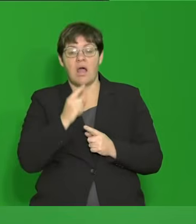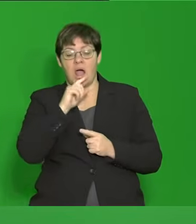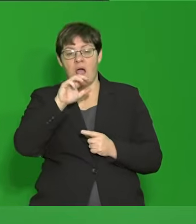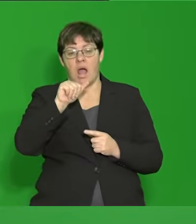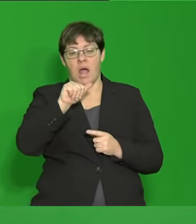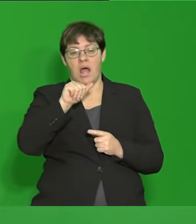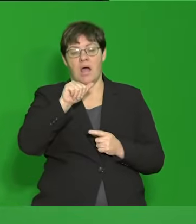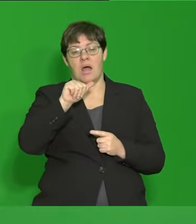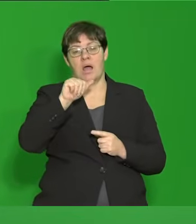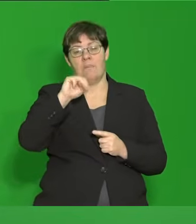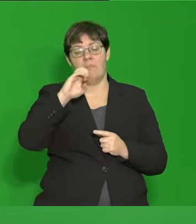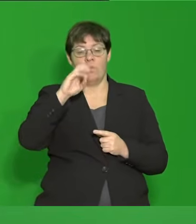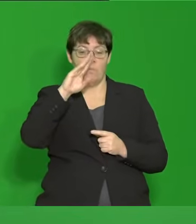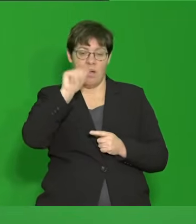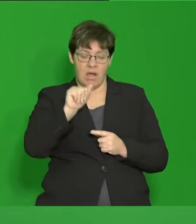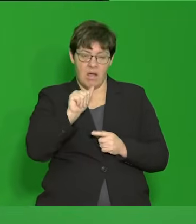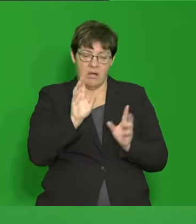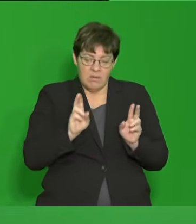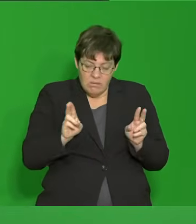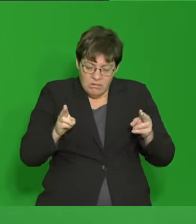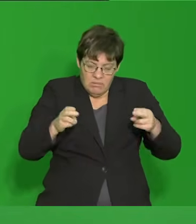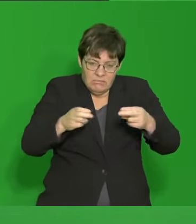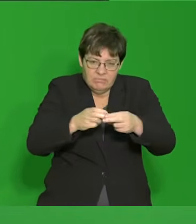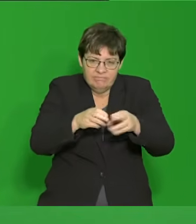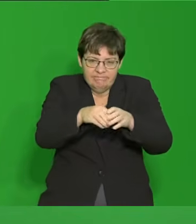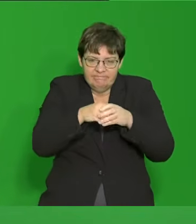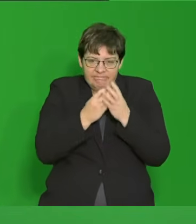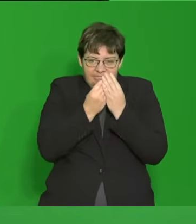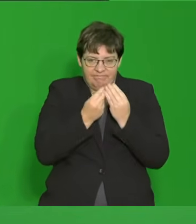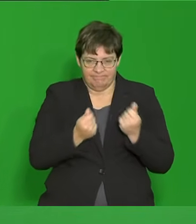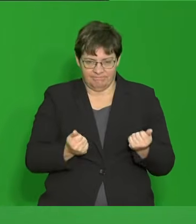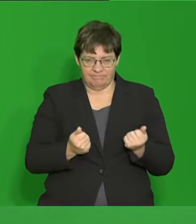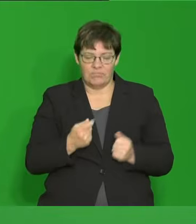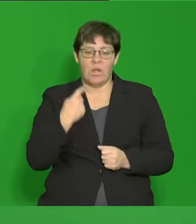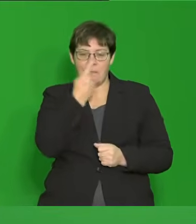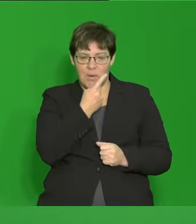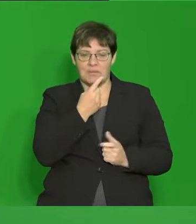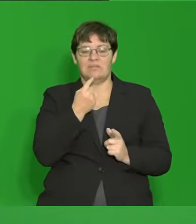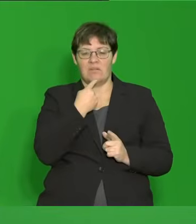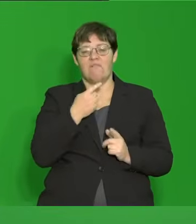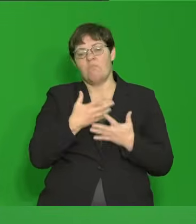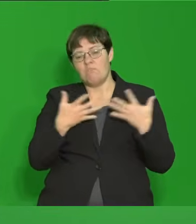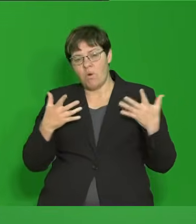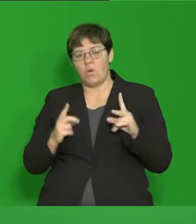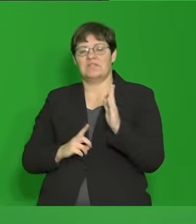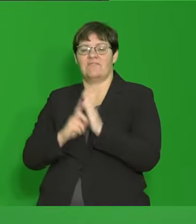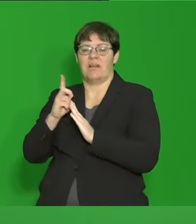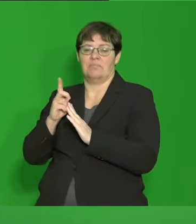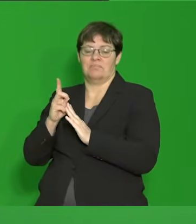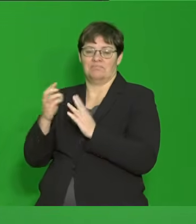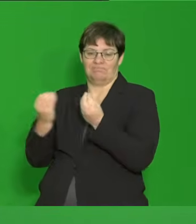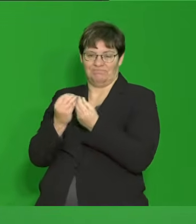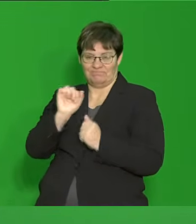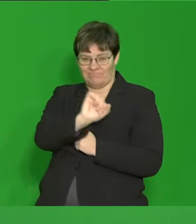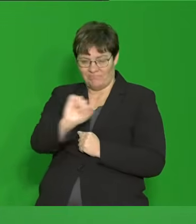amoeba will engulf its food and ingest the food. So a mouth is an adaptation in much more developed organisms